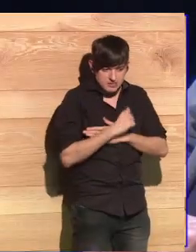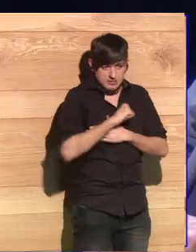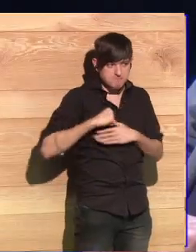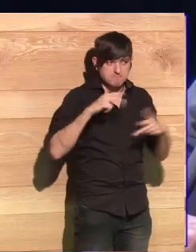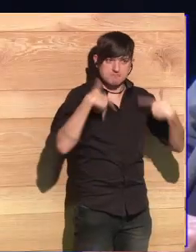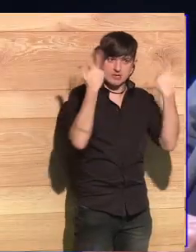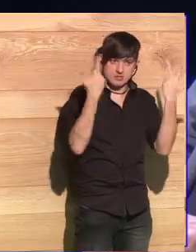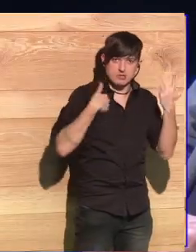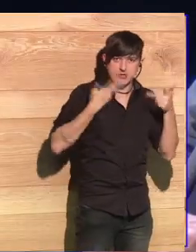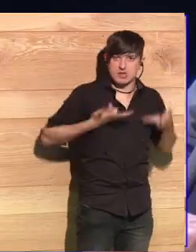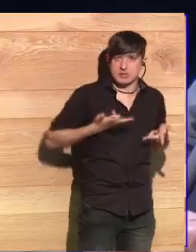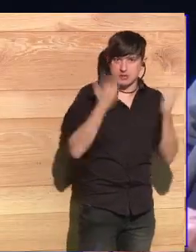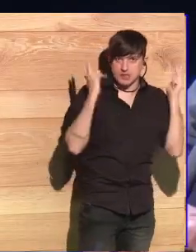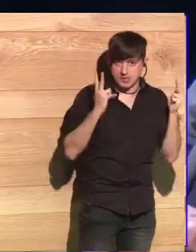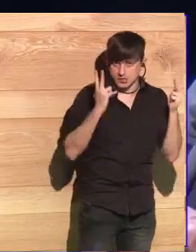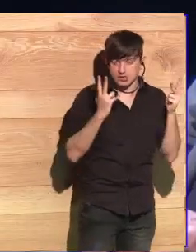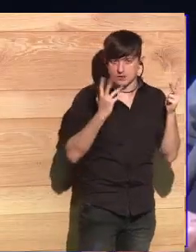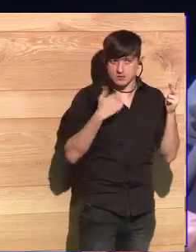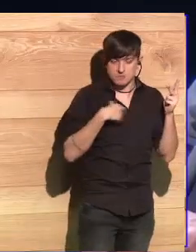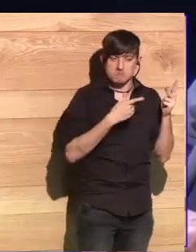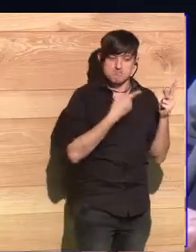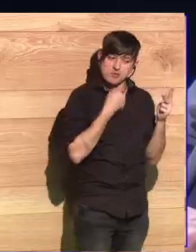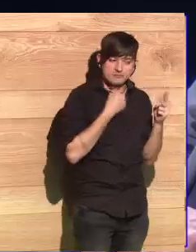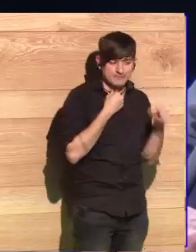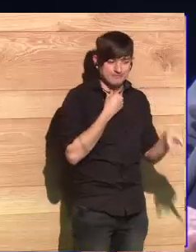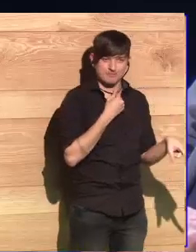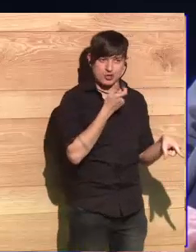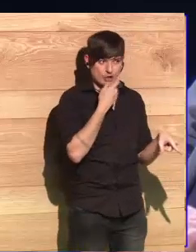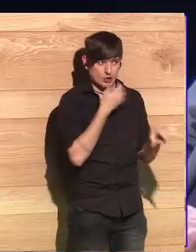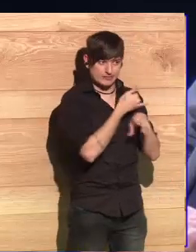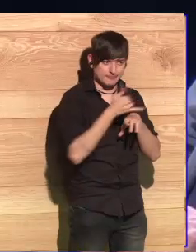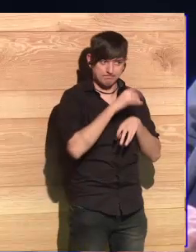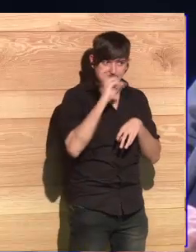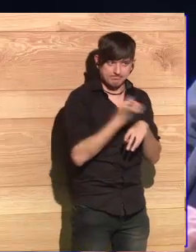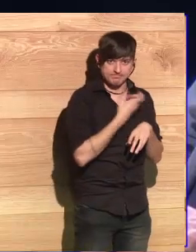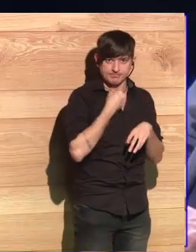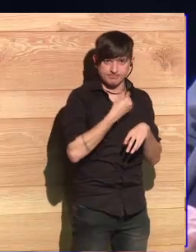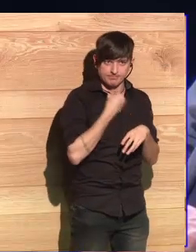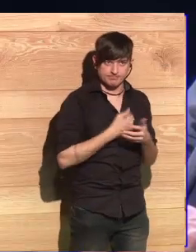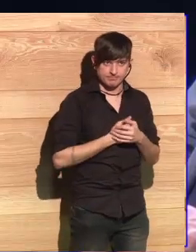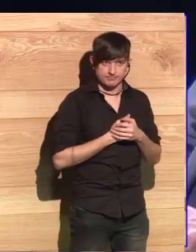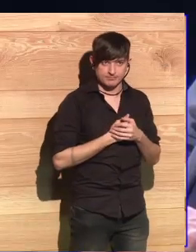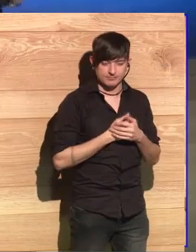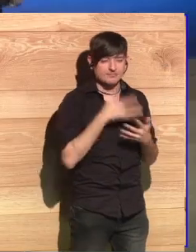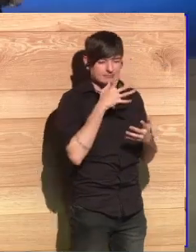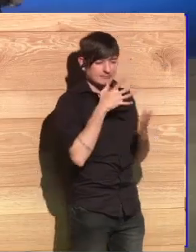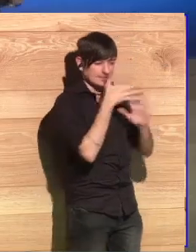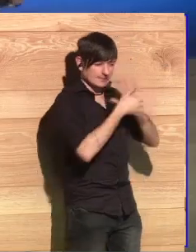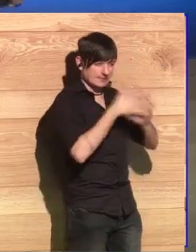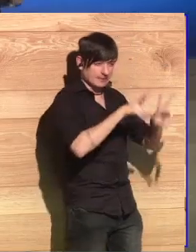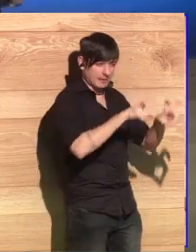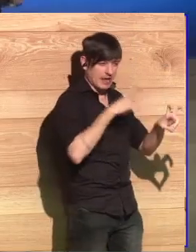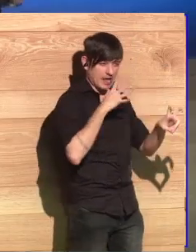especially a job that would allow me the freedom to be able to enjoy drugs.